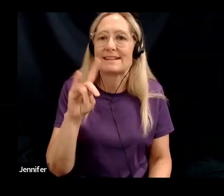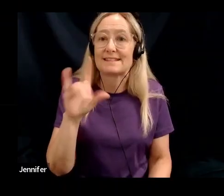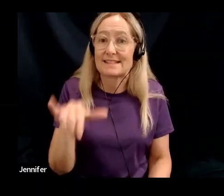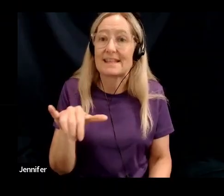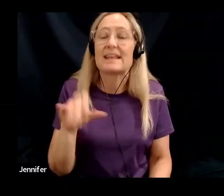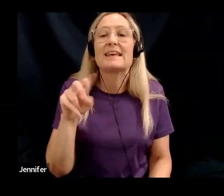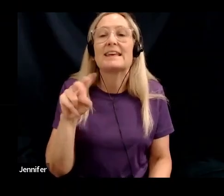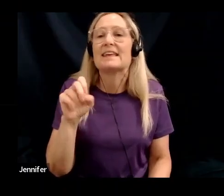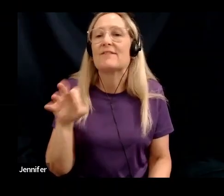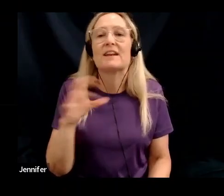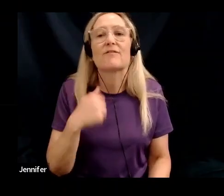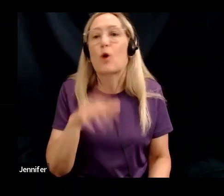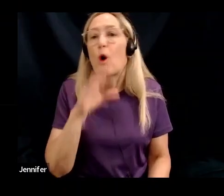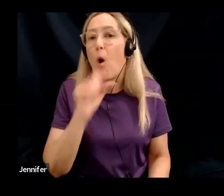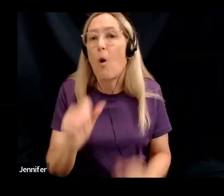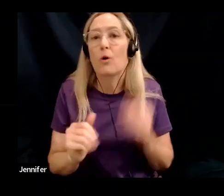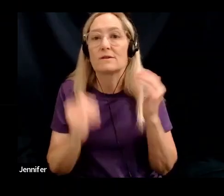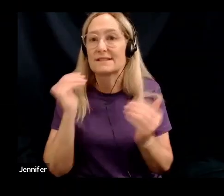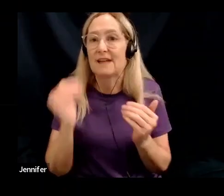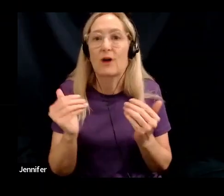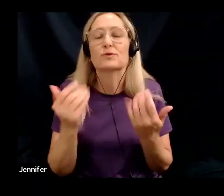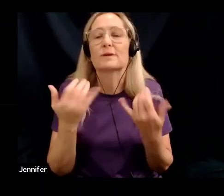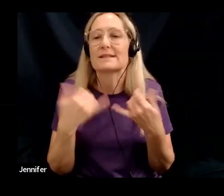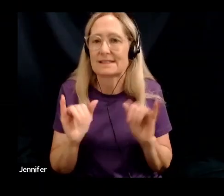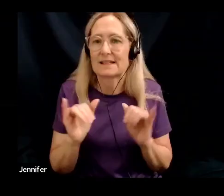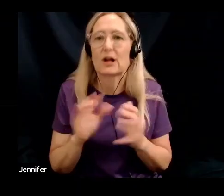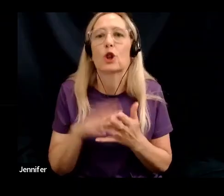older as well. Um,